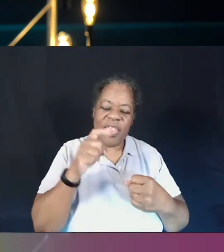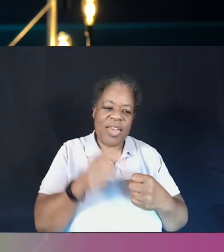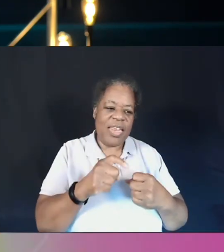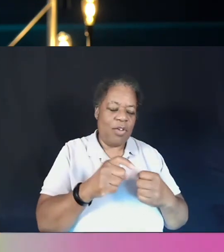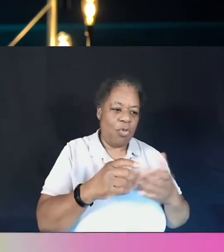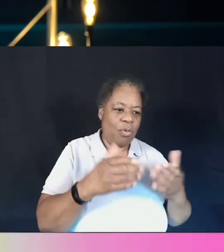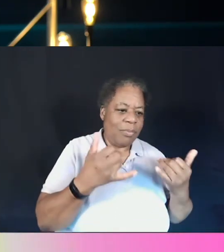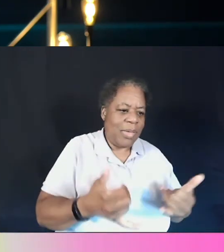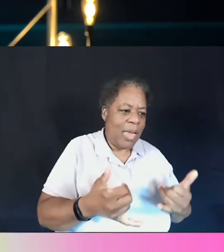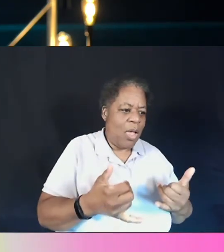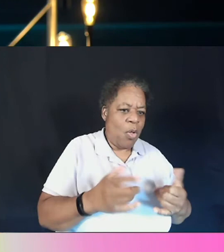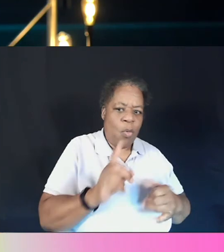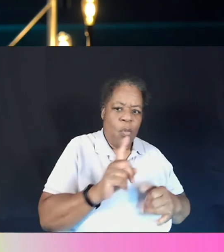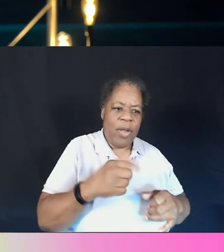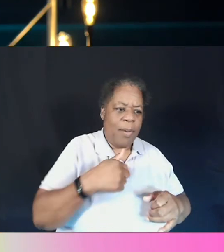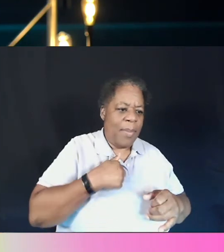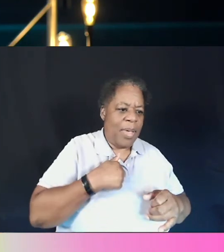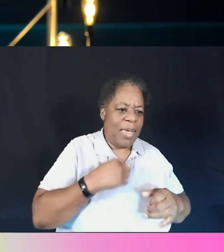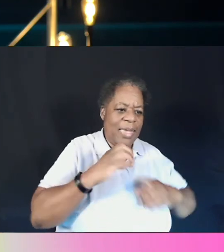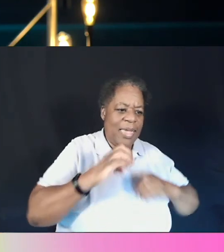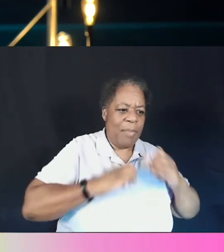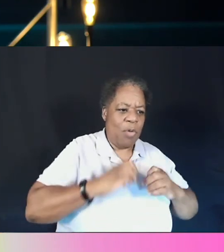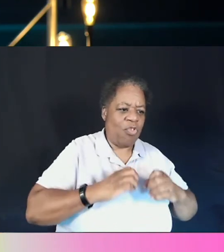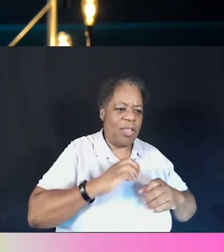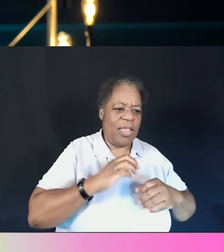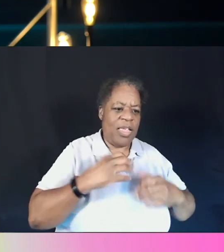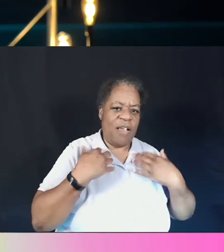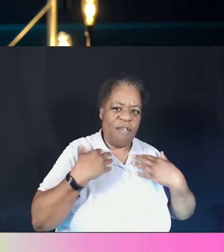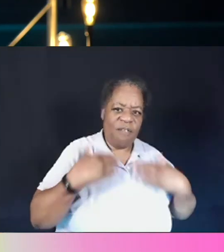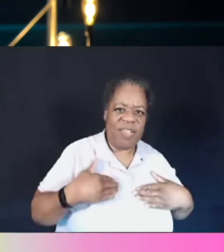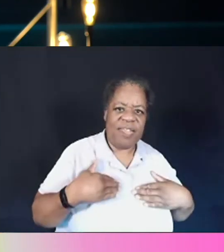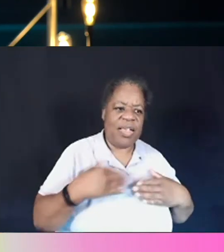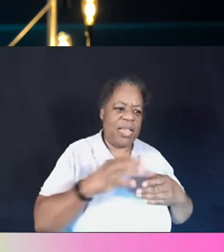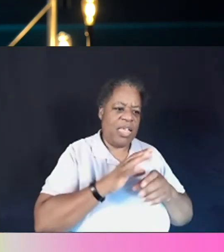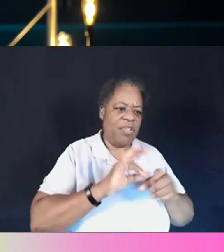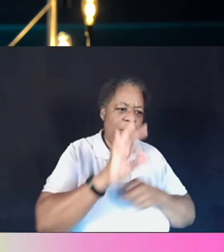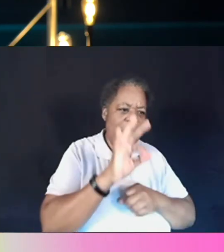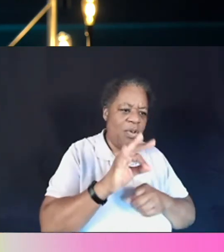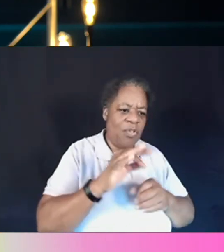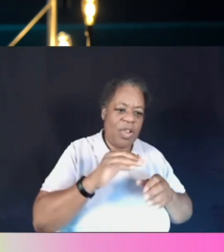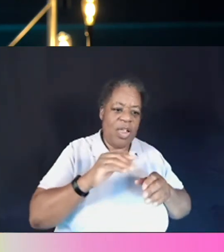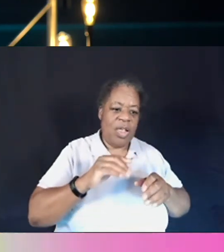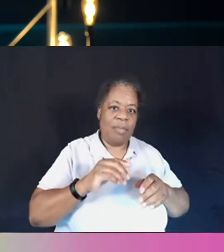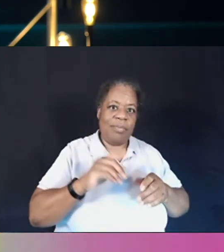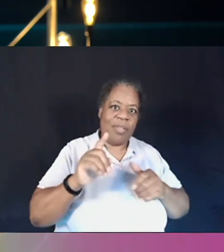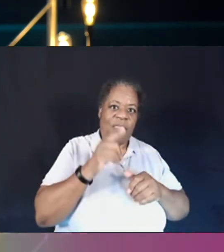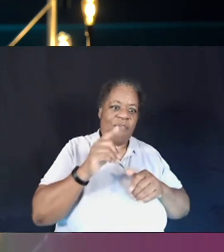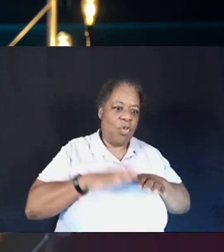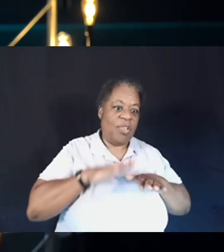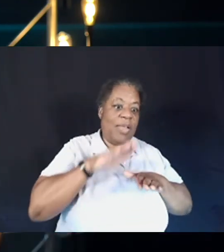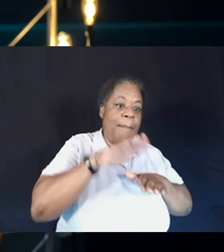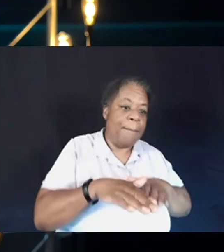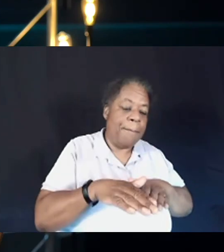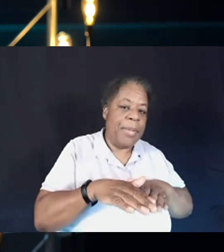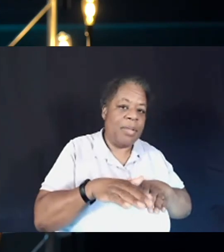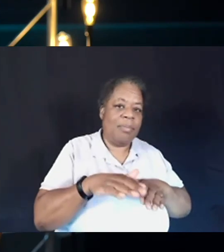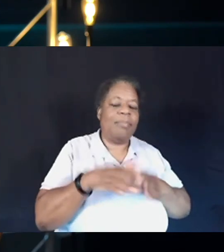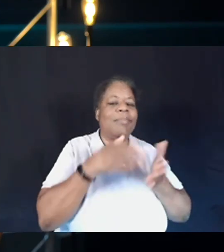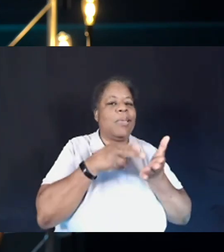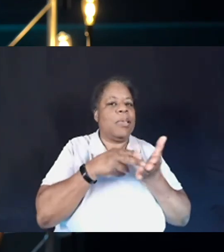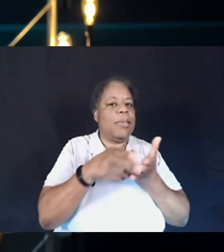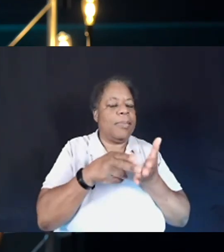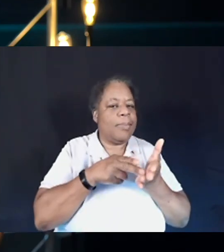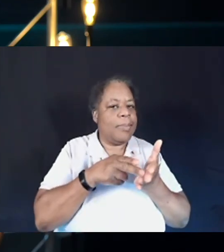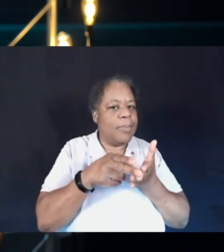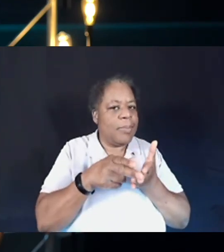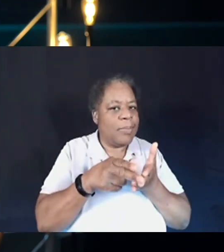spiritually. And the first step towards health and a heart centered on Jesus is honesty. So let's spend the next